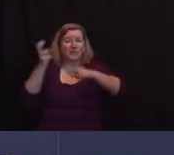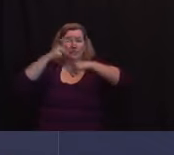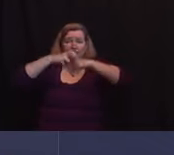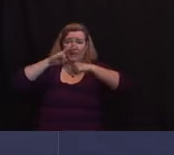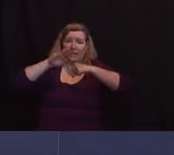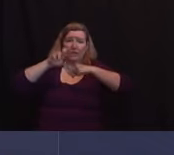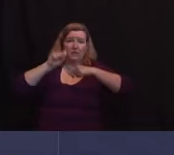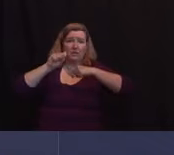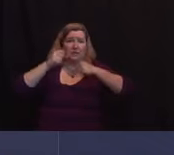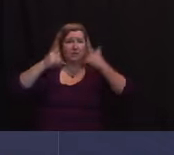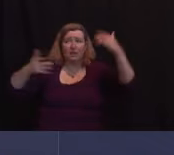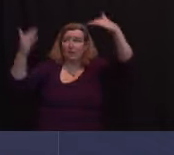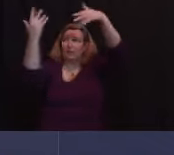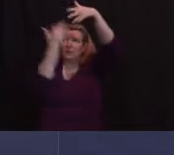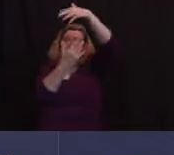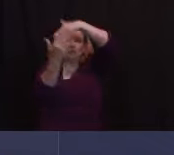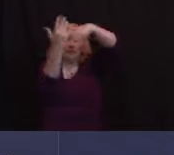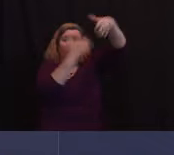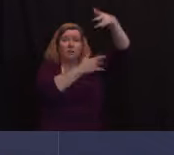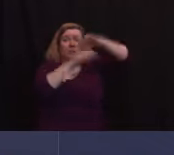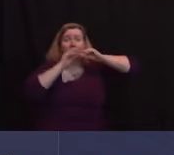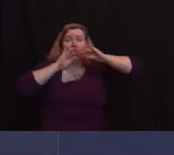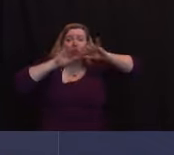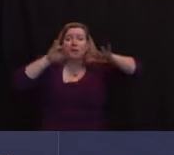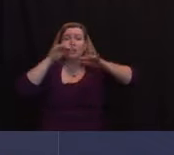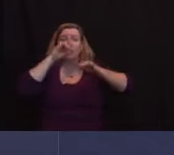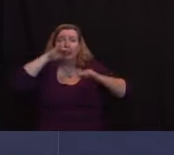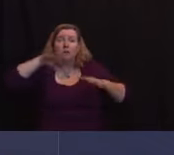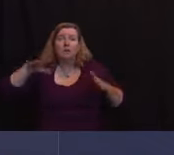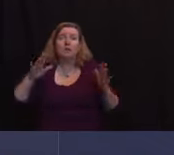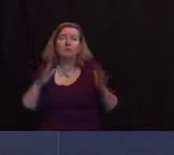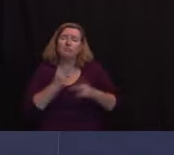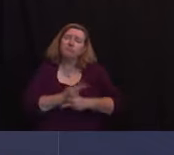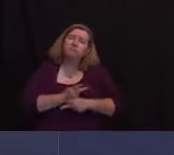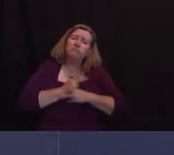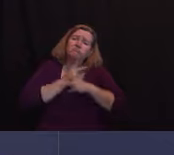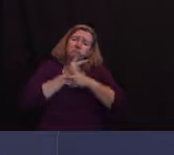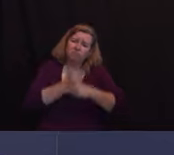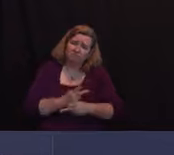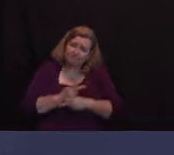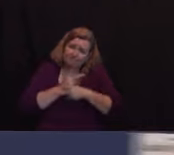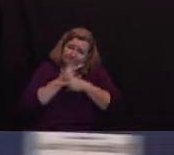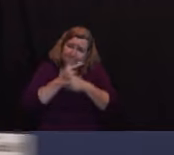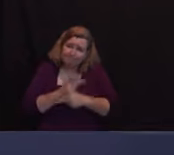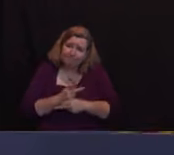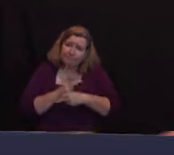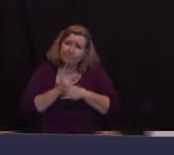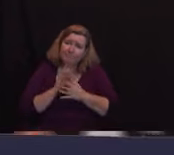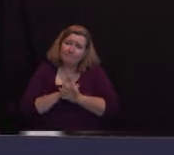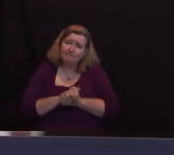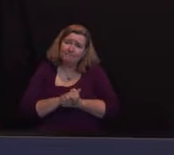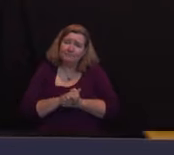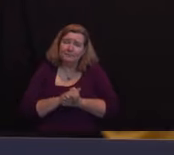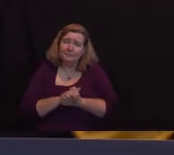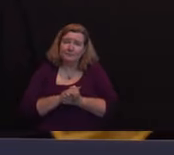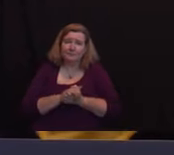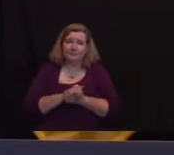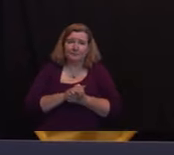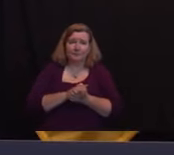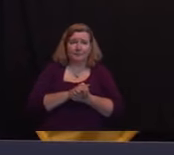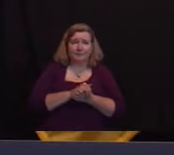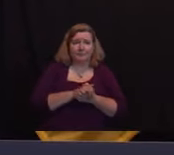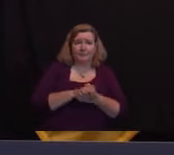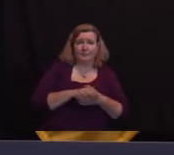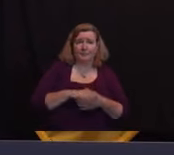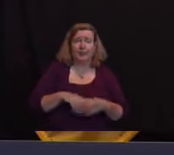circulating out there, and we have to be mindful of that. I gotta believe the simple, again, I'm the least qualified answer,